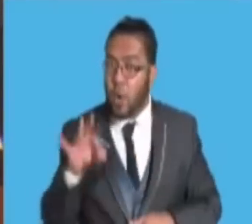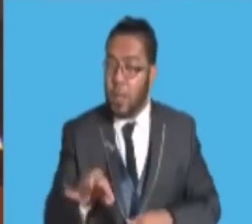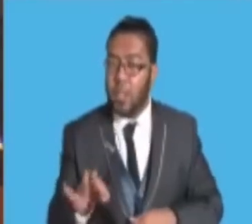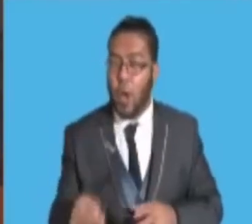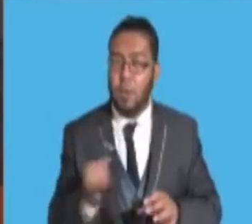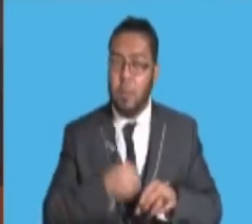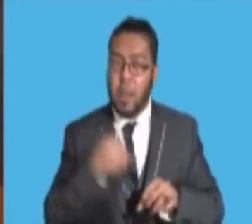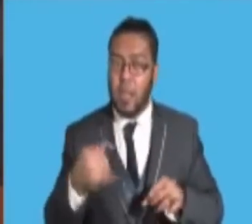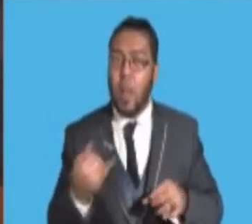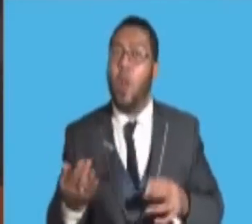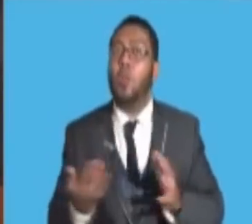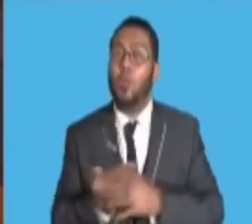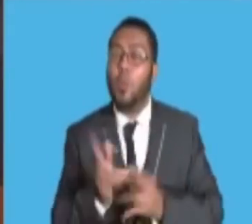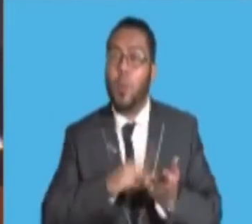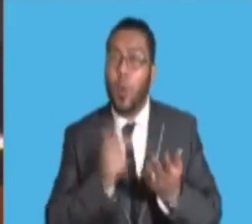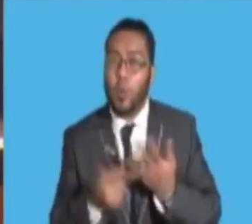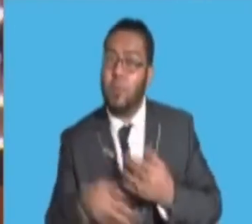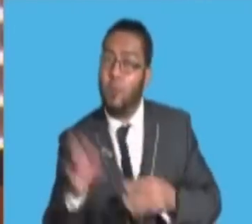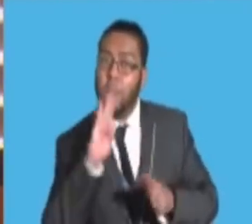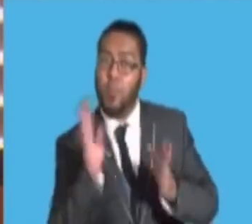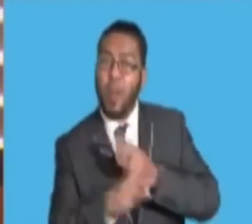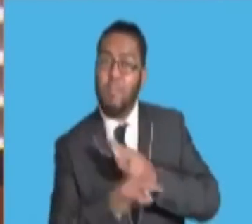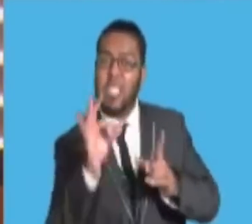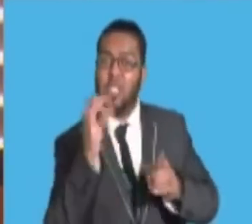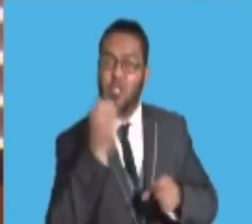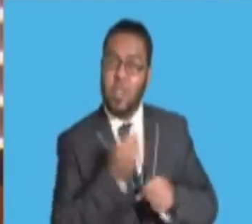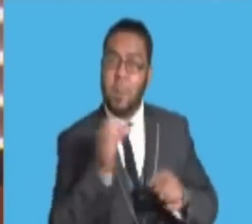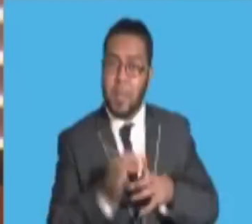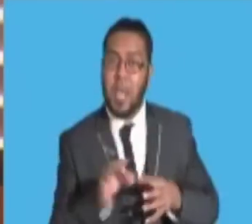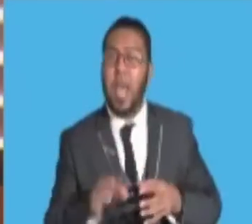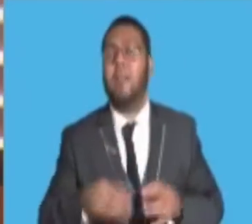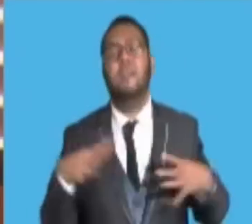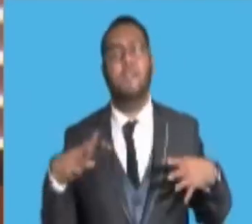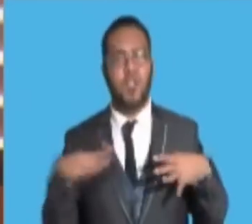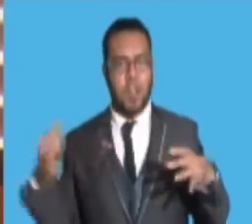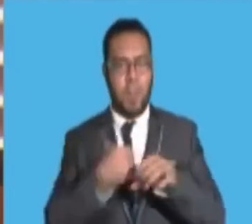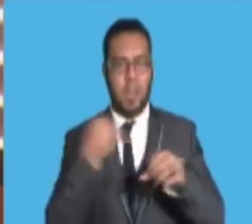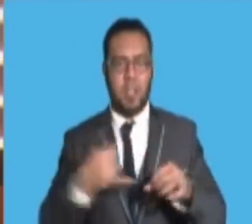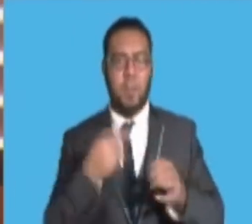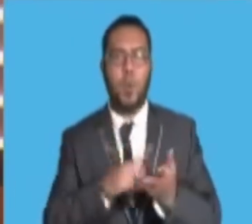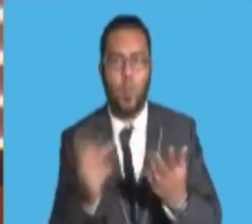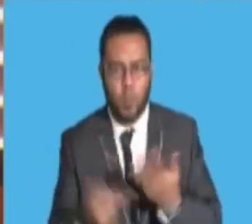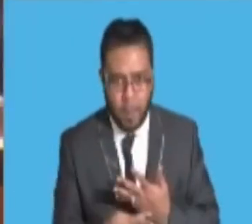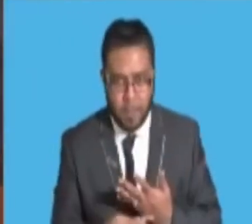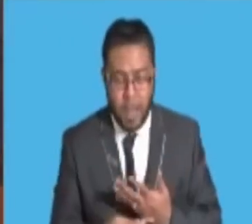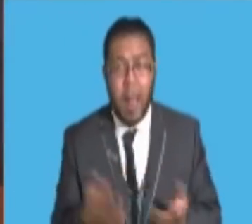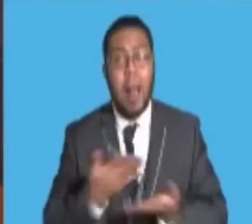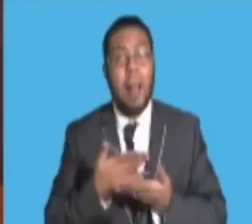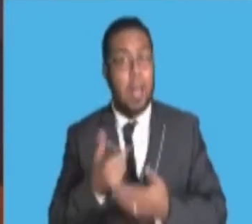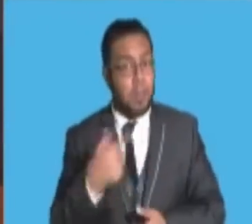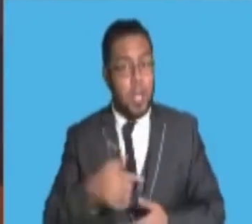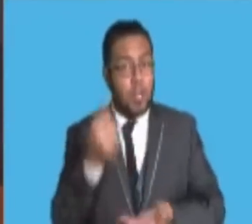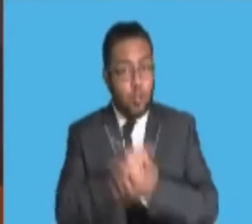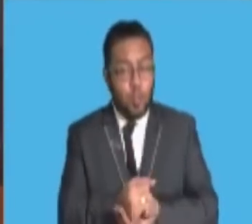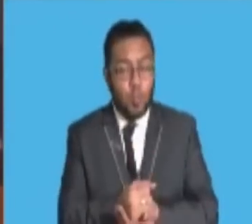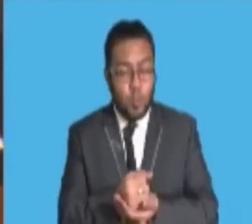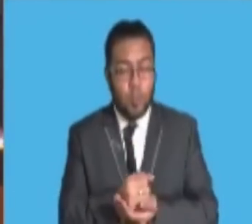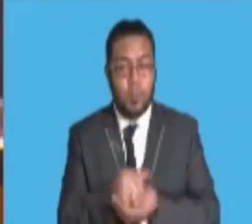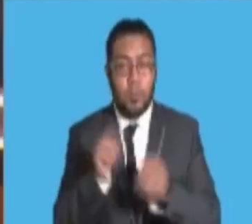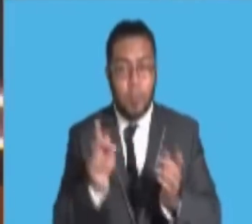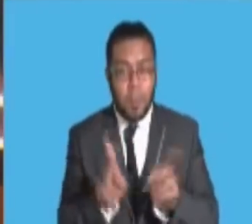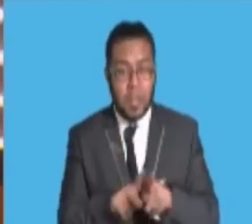care through incentives for private GPs and improving the free medicine scheme. Madam Speaker, let me assure our partners that we will not implement